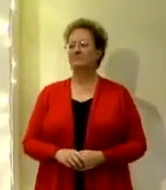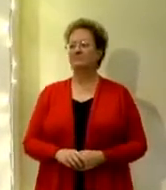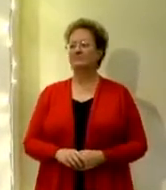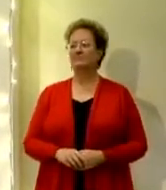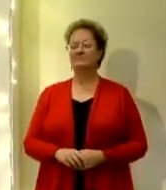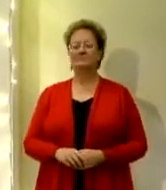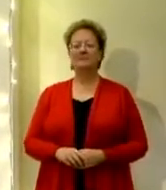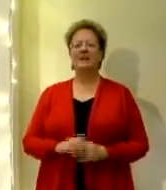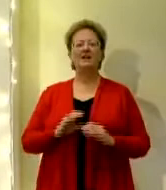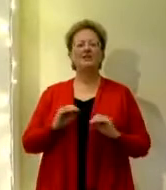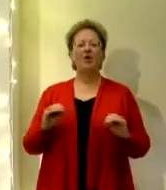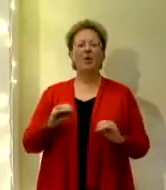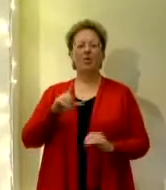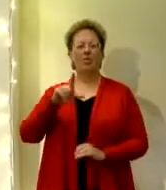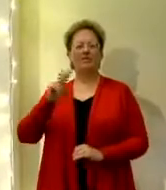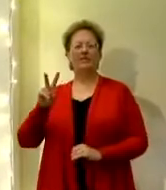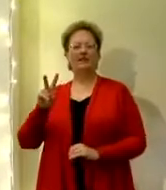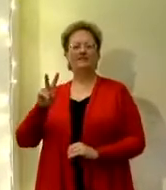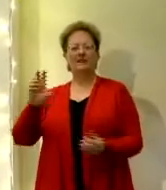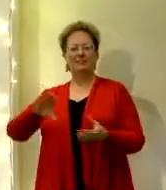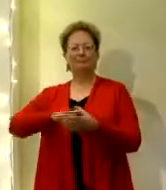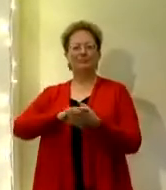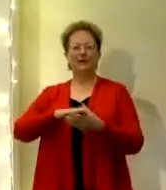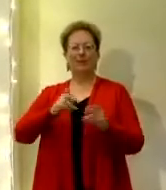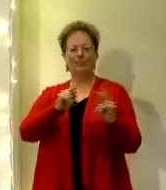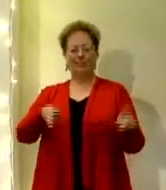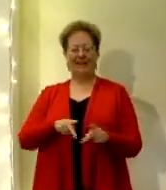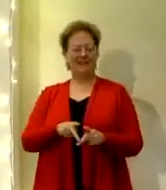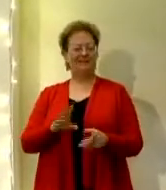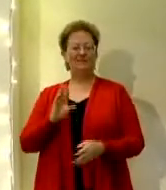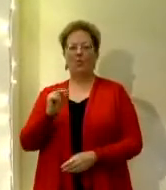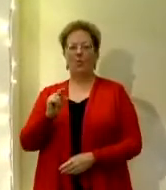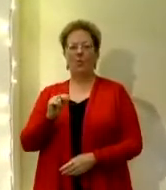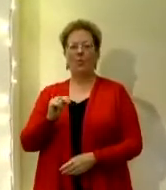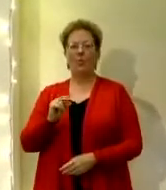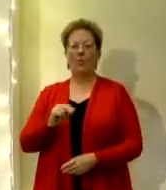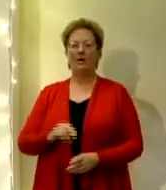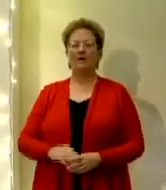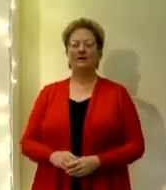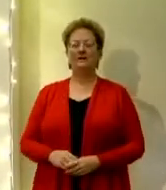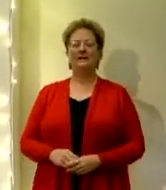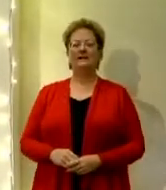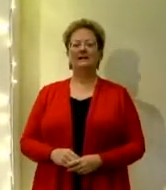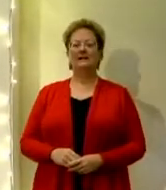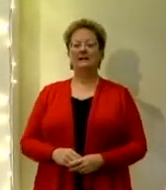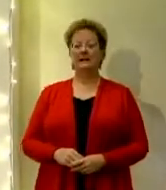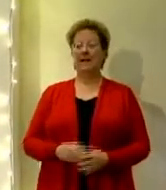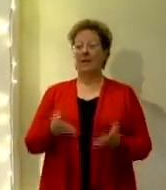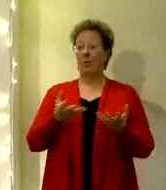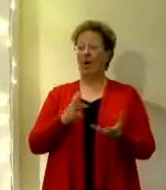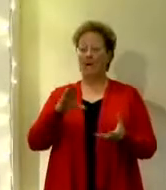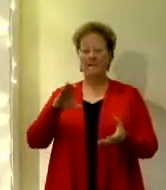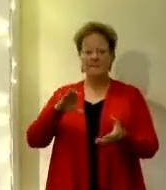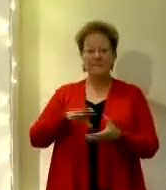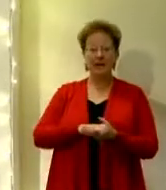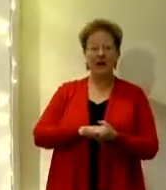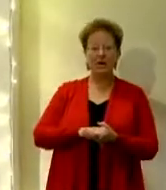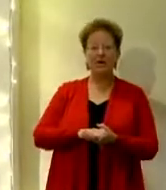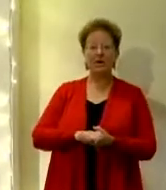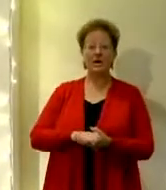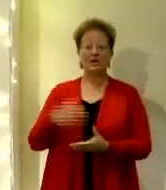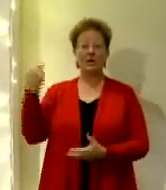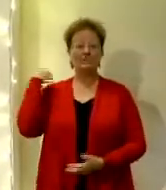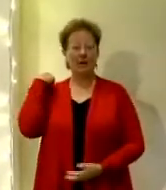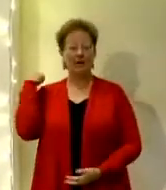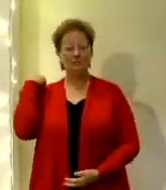chapels like we have here in Vegas that you could just run off and go get hitched. There was no hitching posts. If you wanted to be married, if you wanted to be